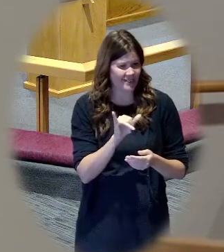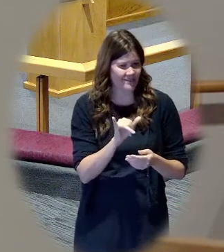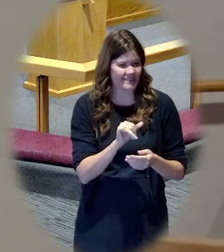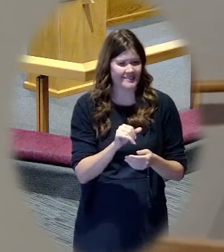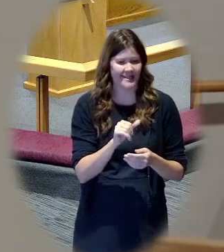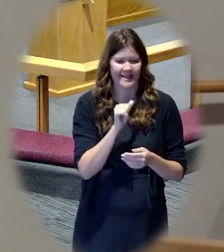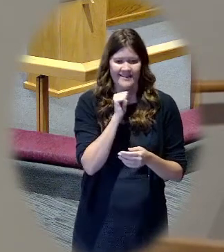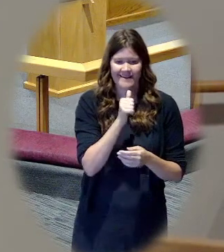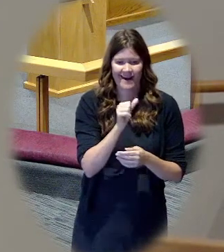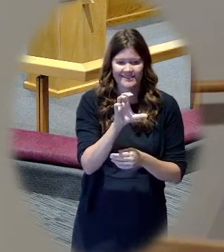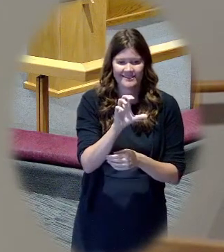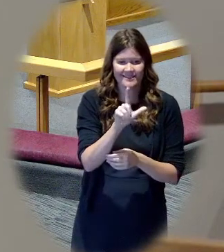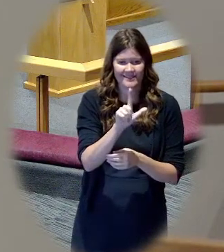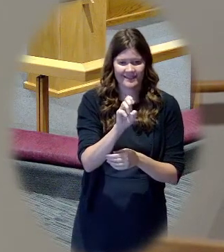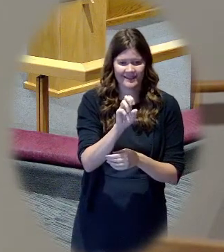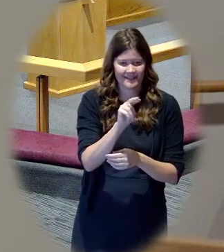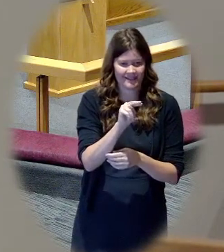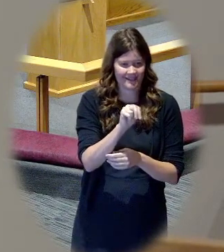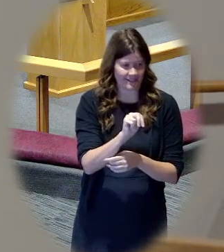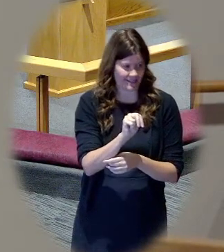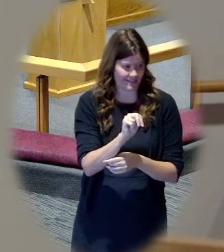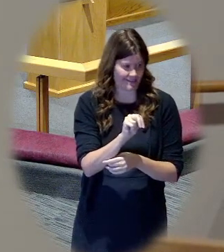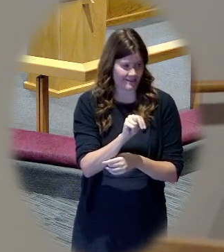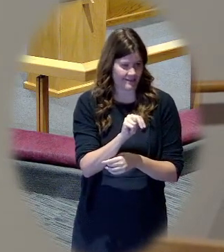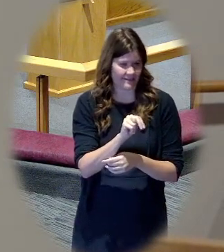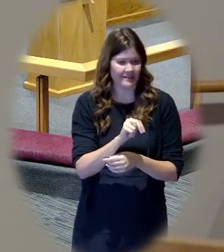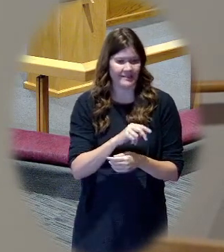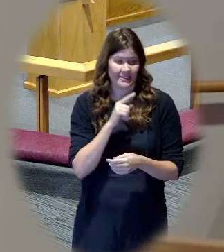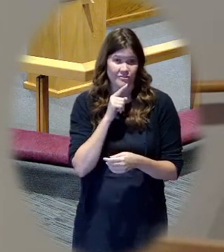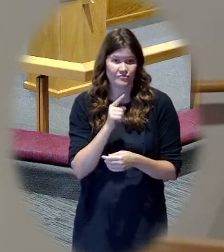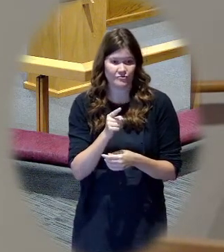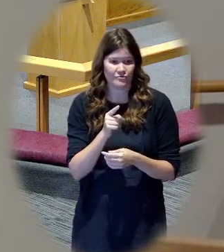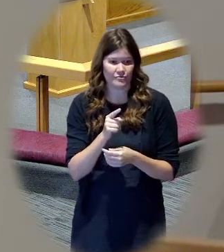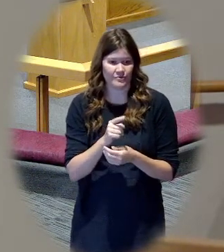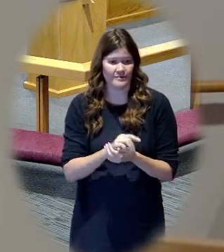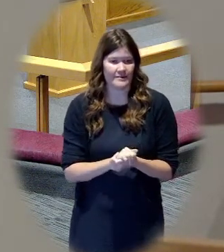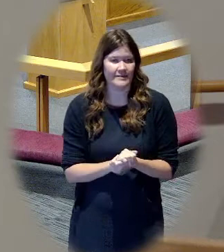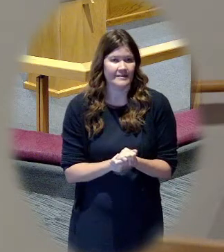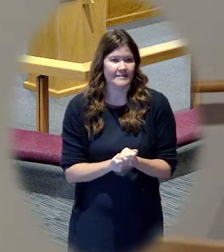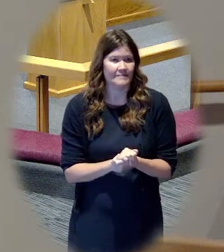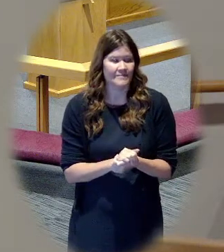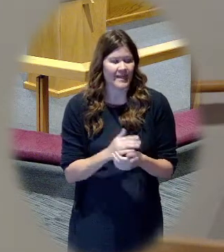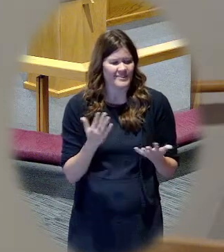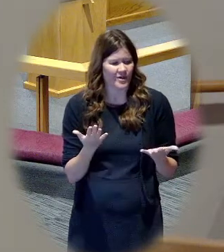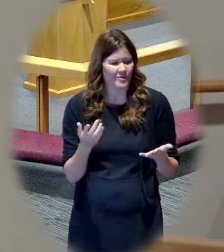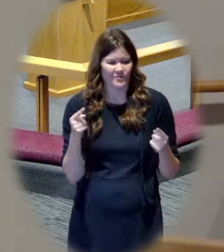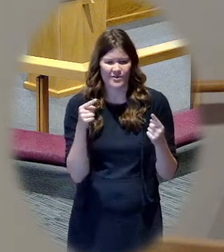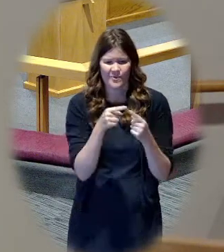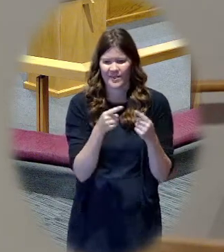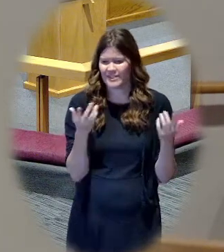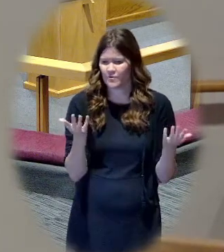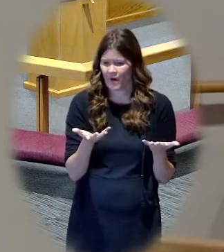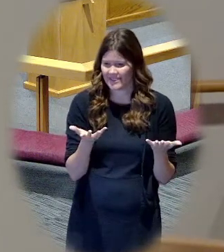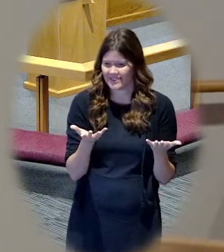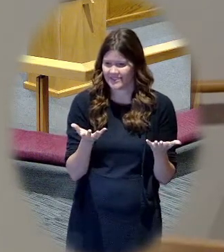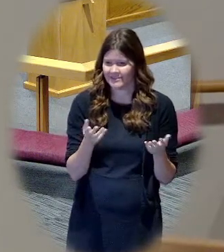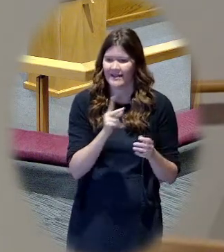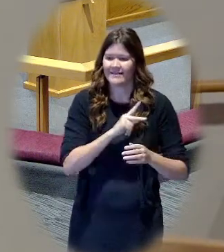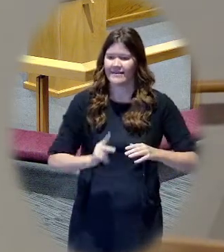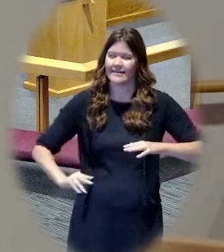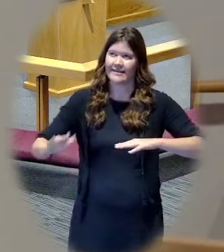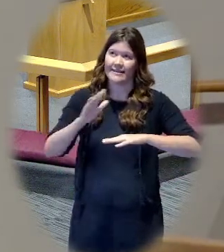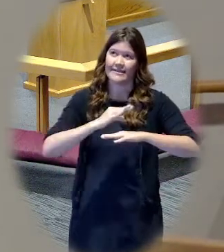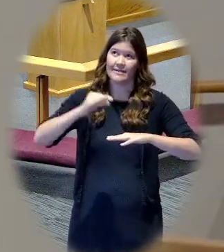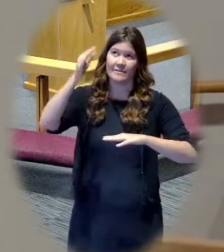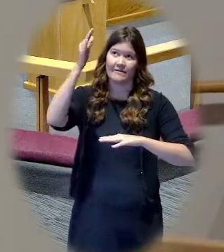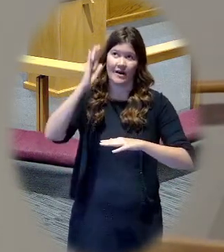unclean. Yeah, this is true. This is true. And what's the point of all of that? The point is that the kingdom of God,